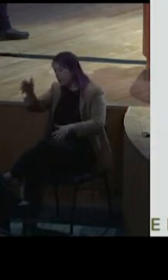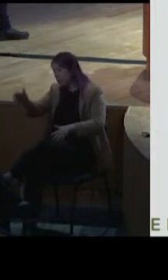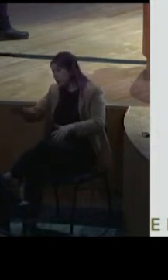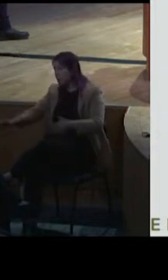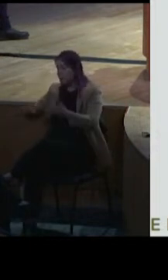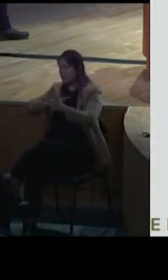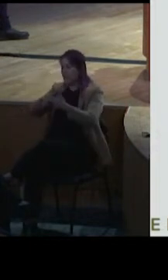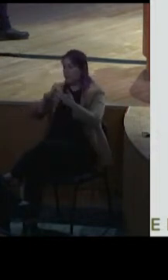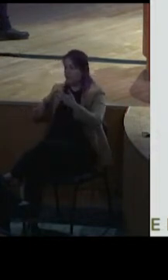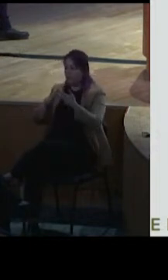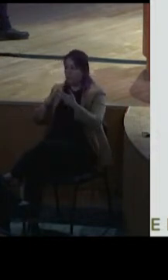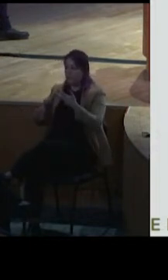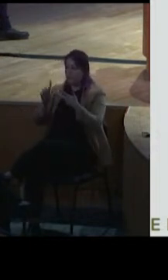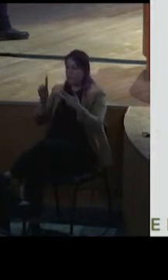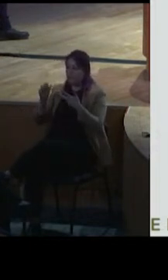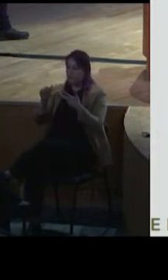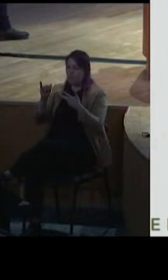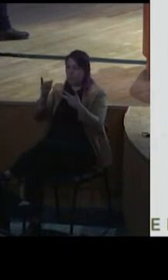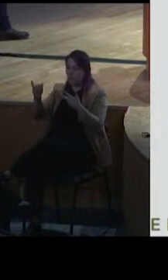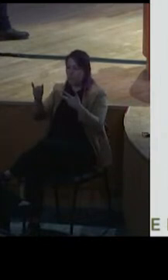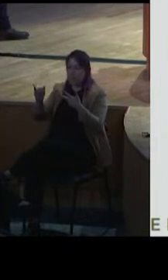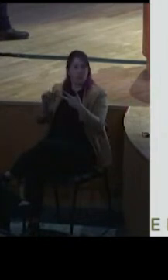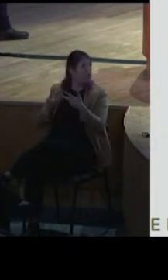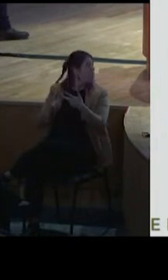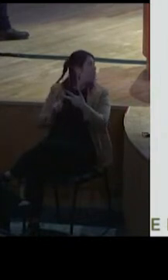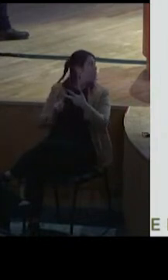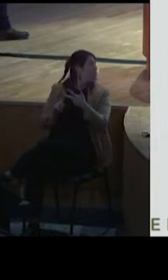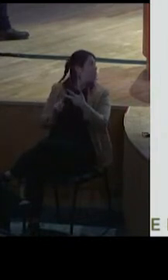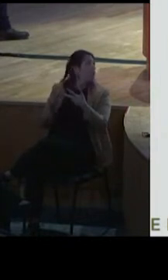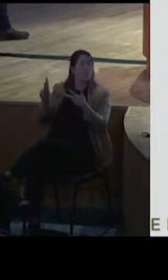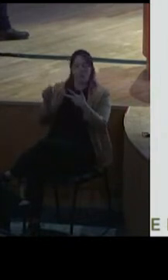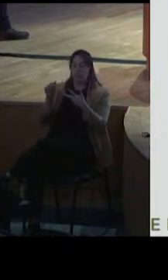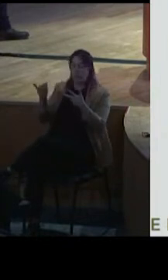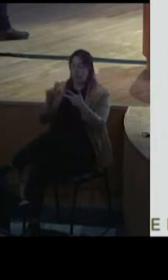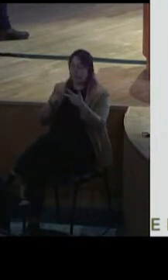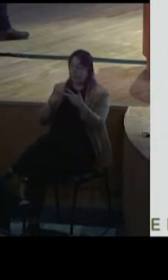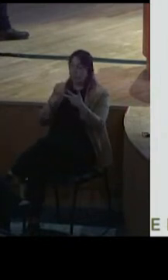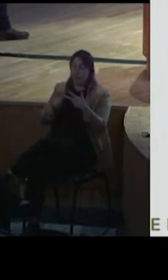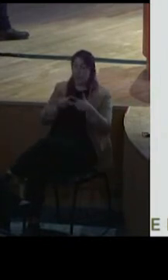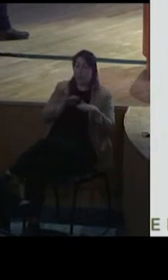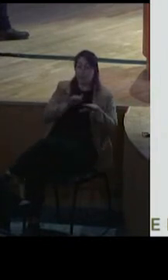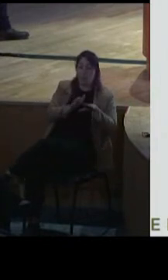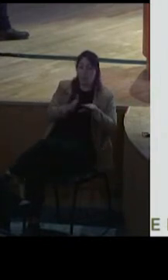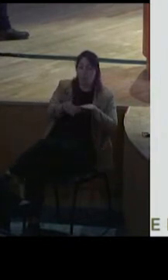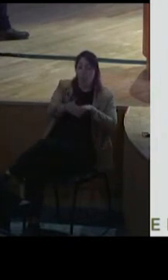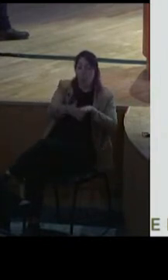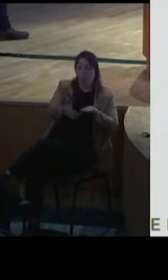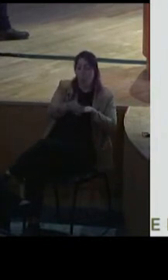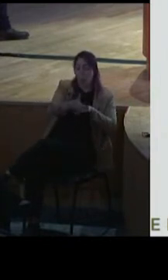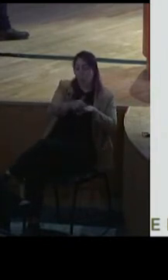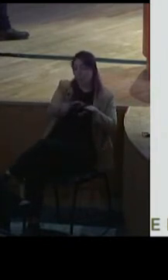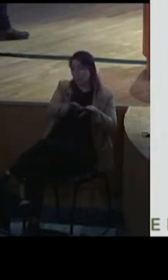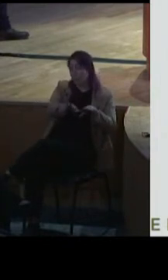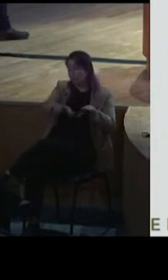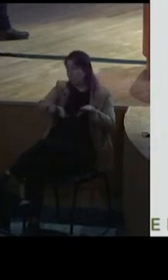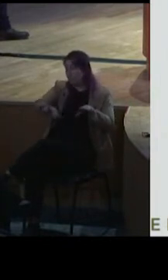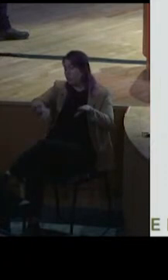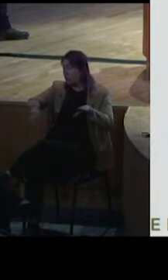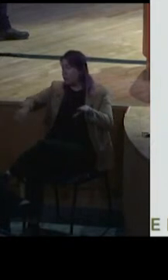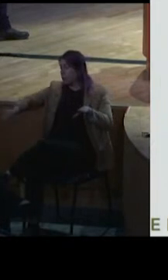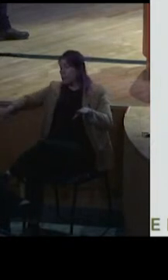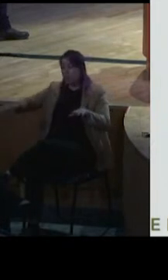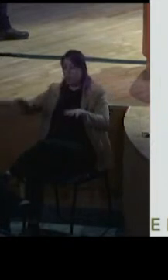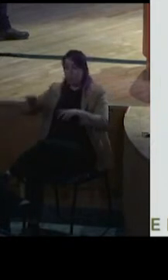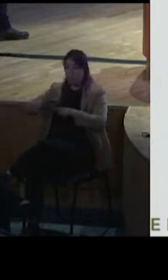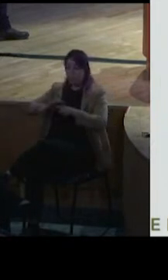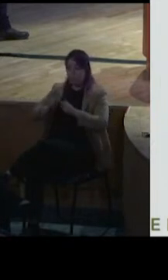have the ocean. So that entire coastal line area stretches from basically the coast and any area that has a